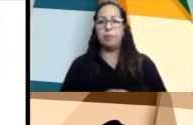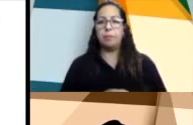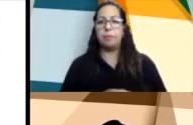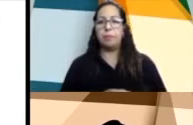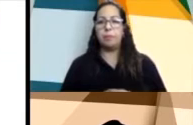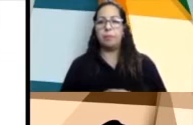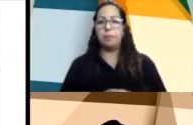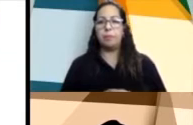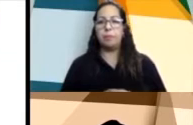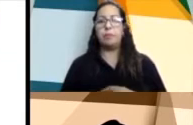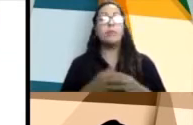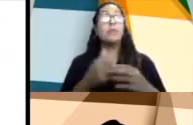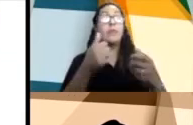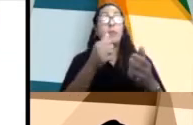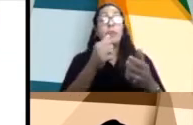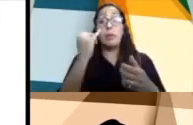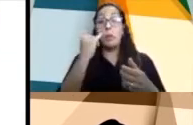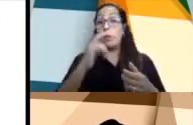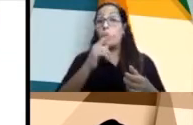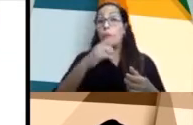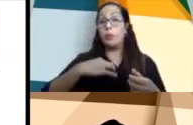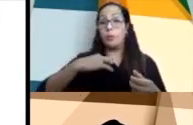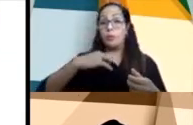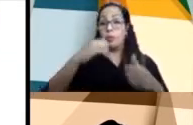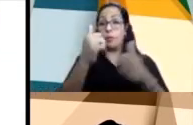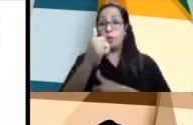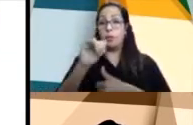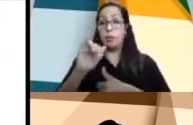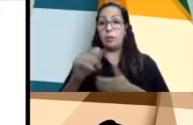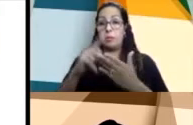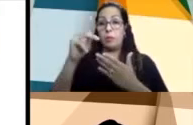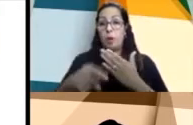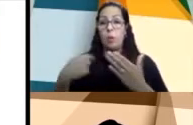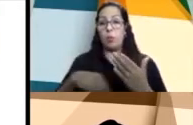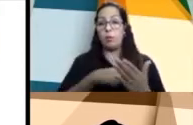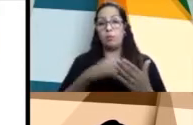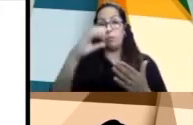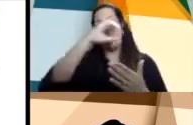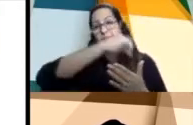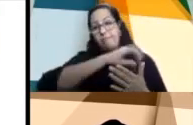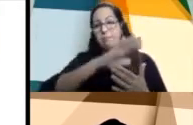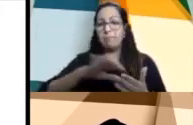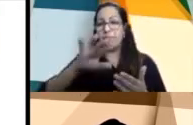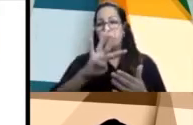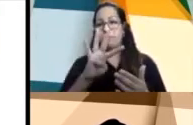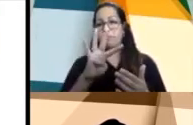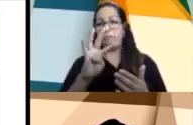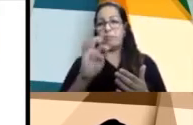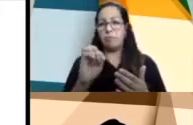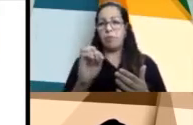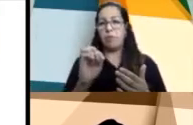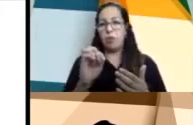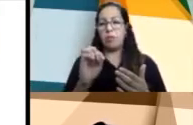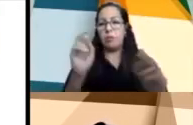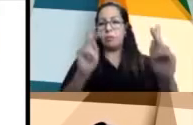Eligible recipients under this program, we are considering around 40 recipients, and